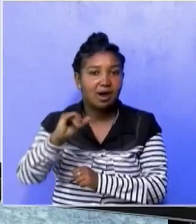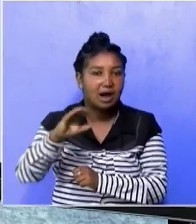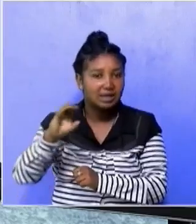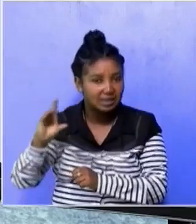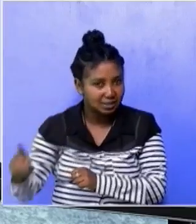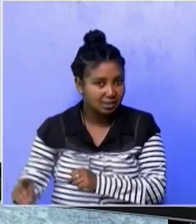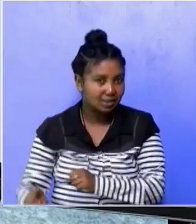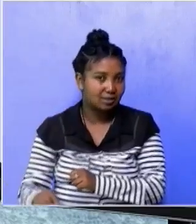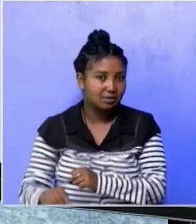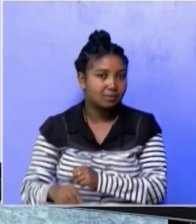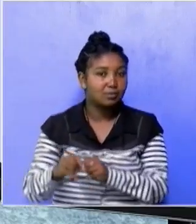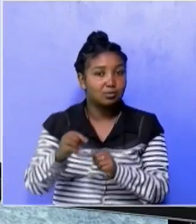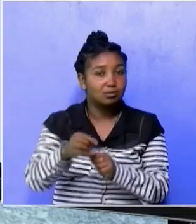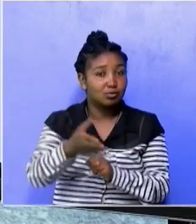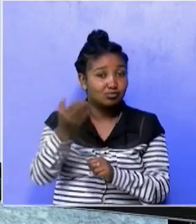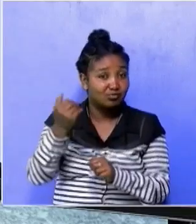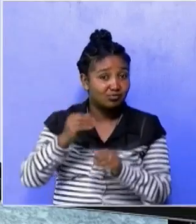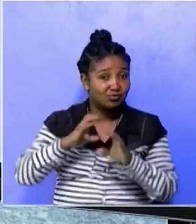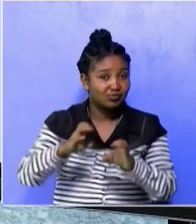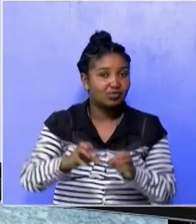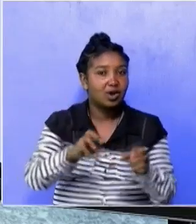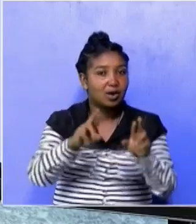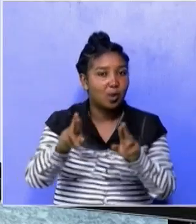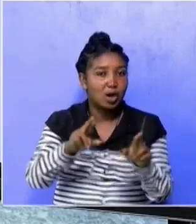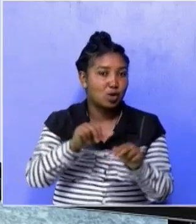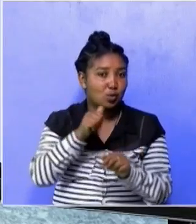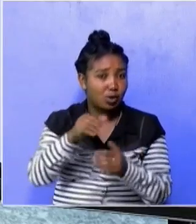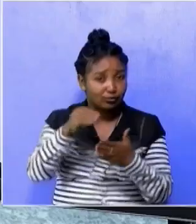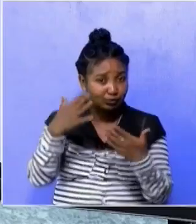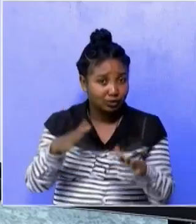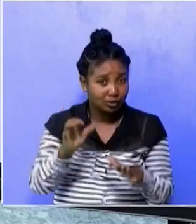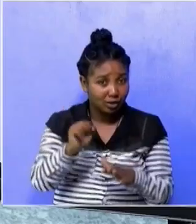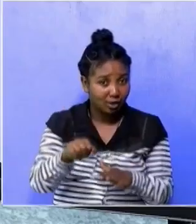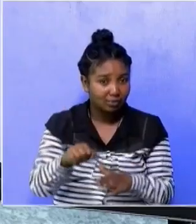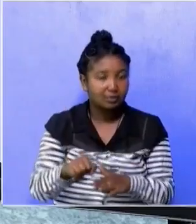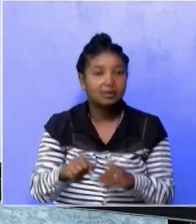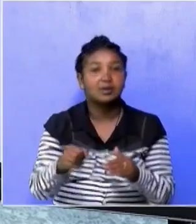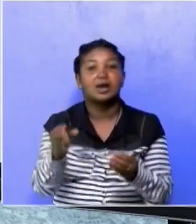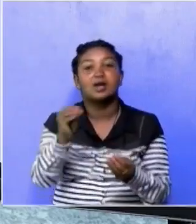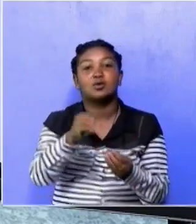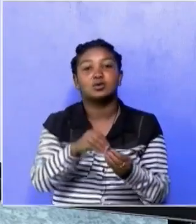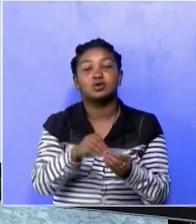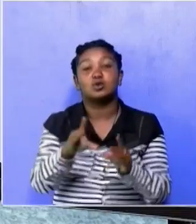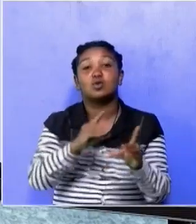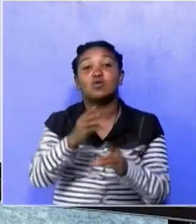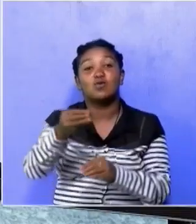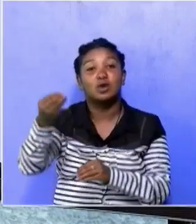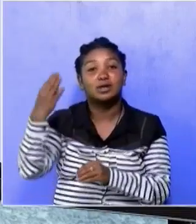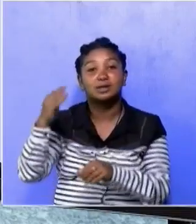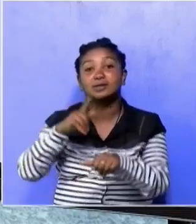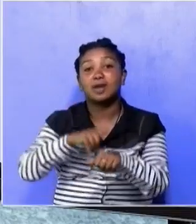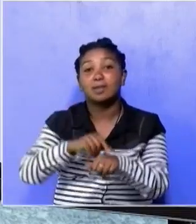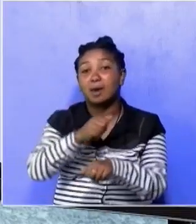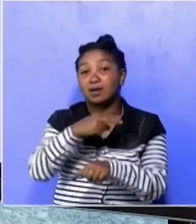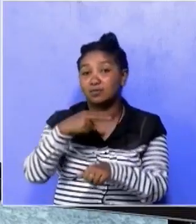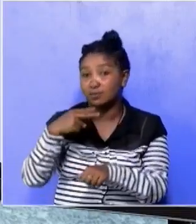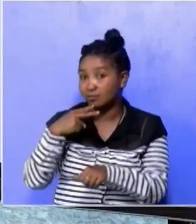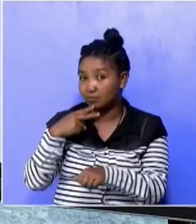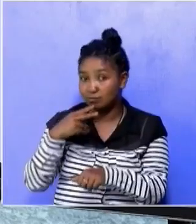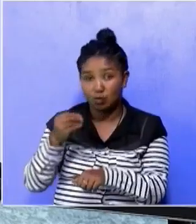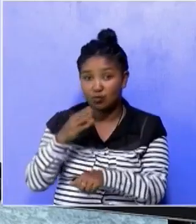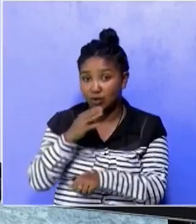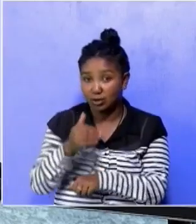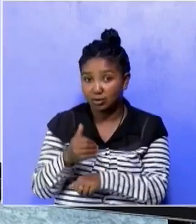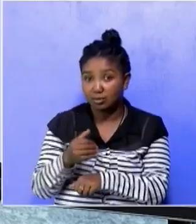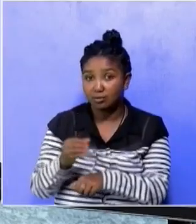keep the regular and irregular past verbs forms. Yeah. And also, don't forget that the time adverb